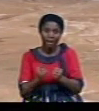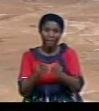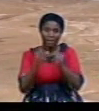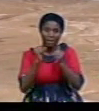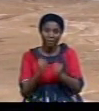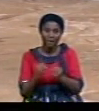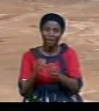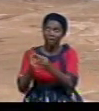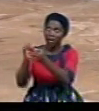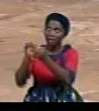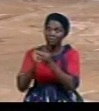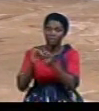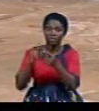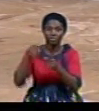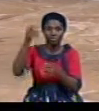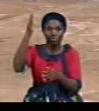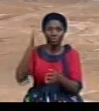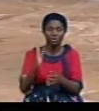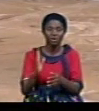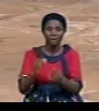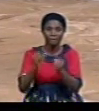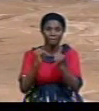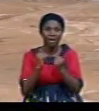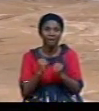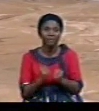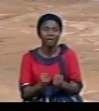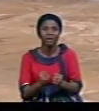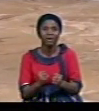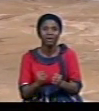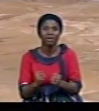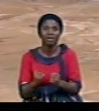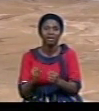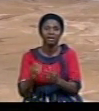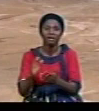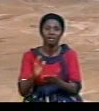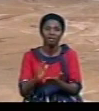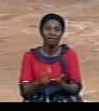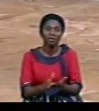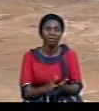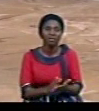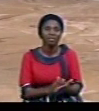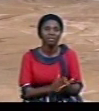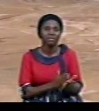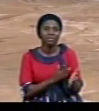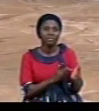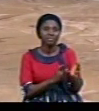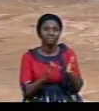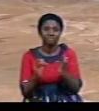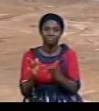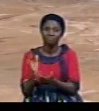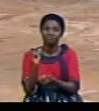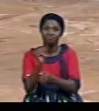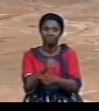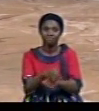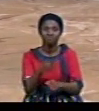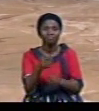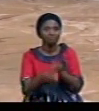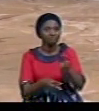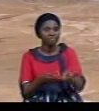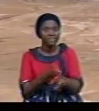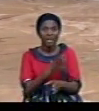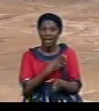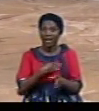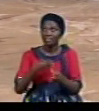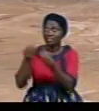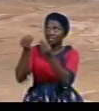God power power belong to God power Jesus conquered the